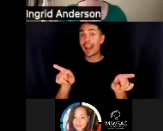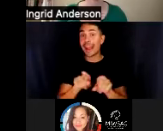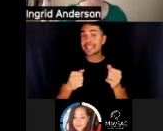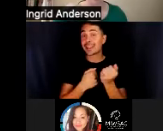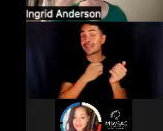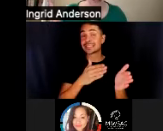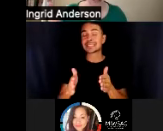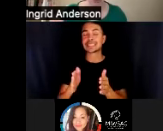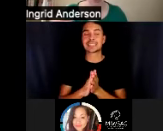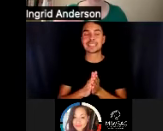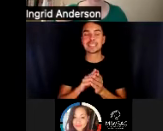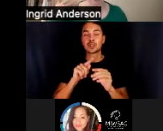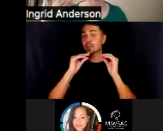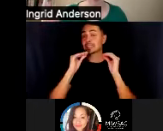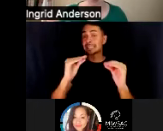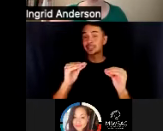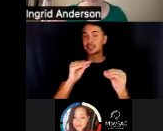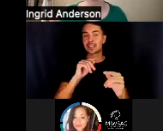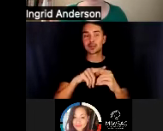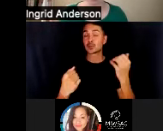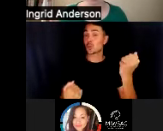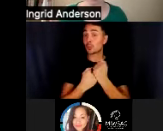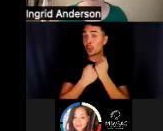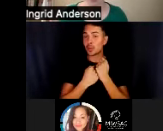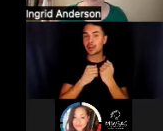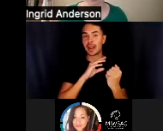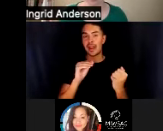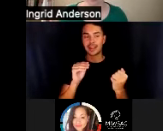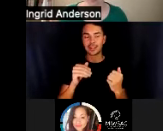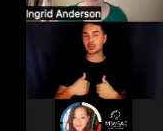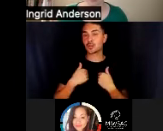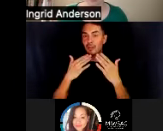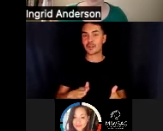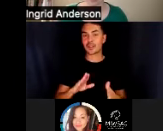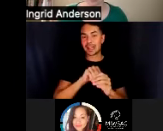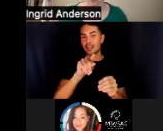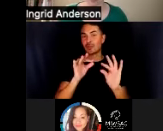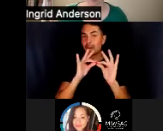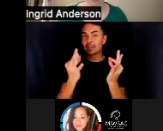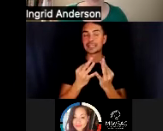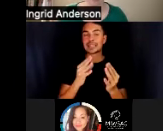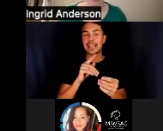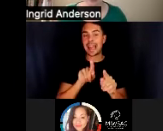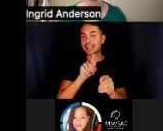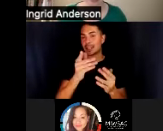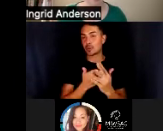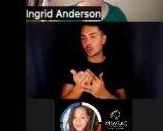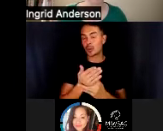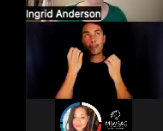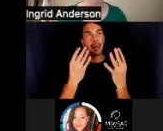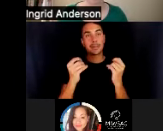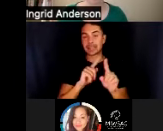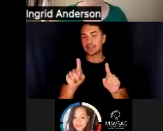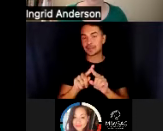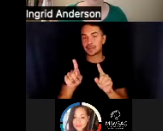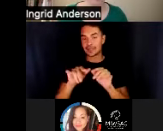advocates to teach and to support survivors and their families as they go through these many different